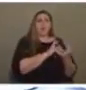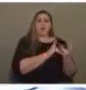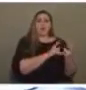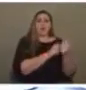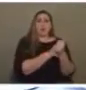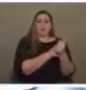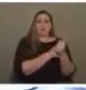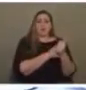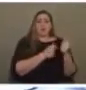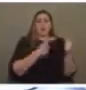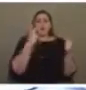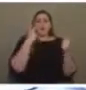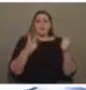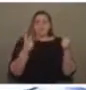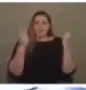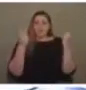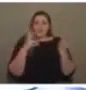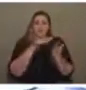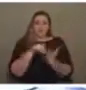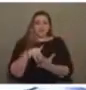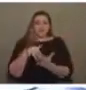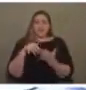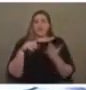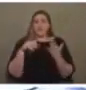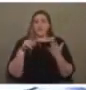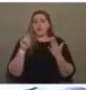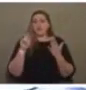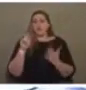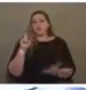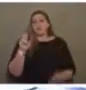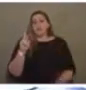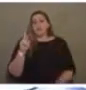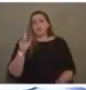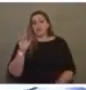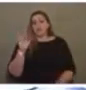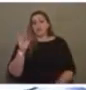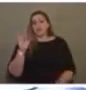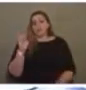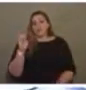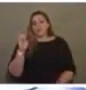Fed study and other studies that look at test scores in Puerto Rico, and you have to